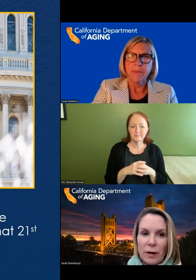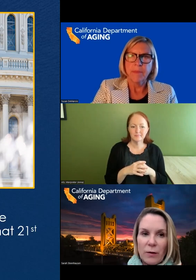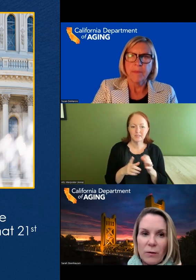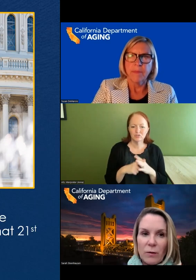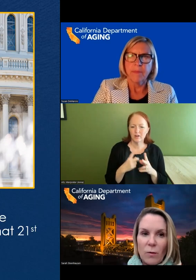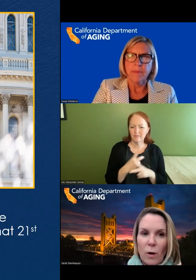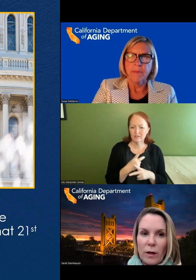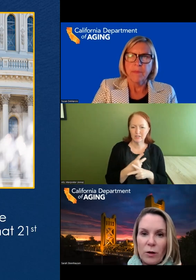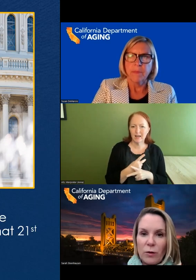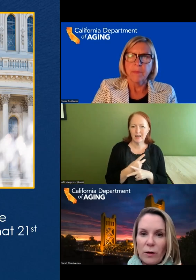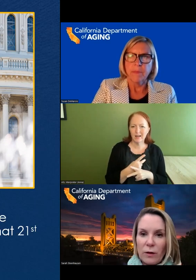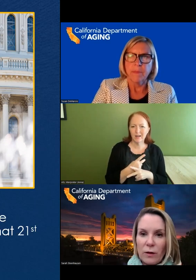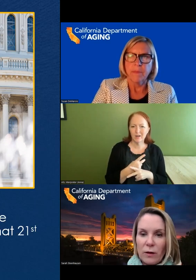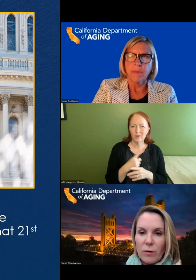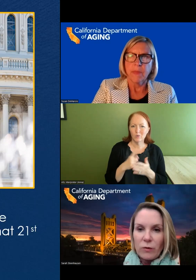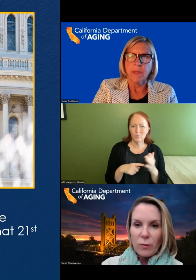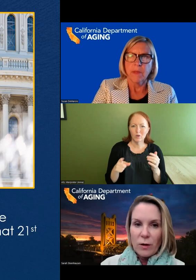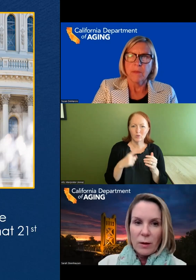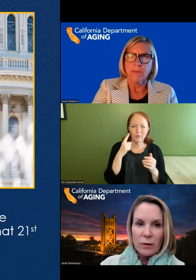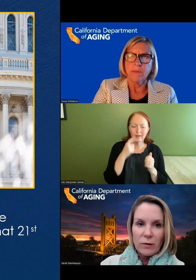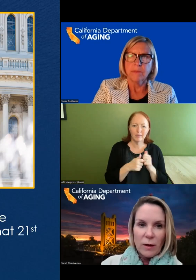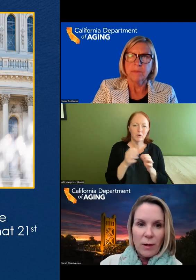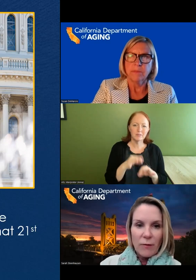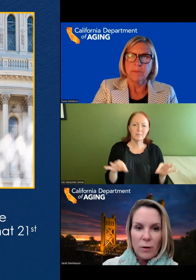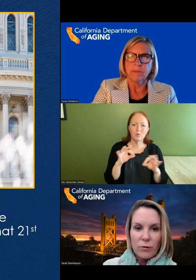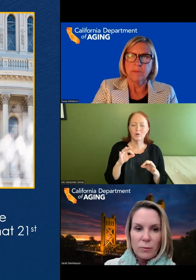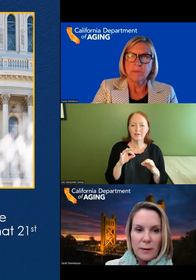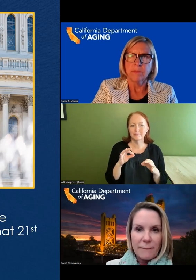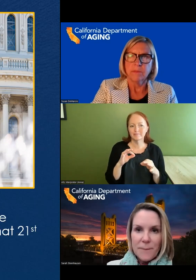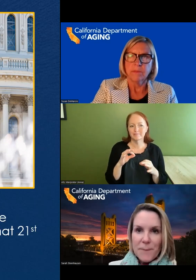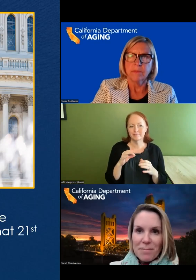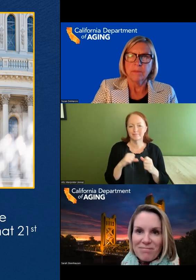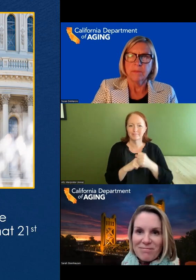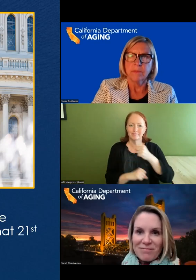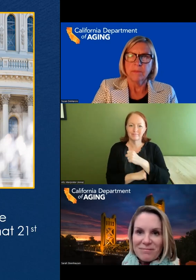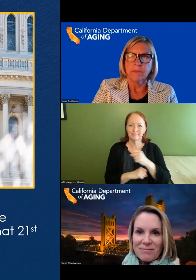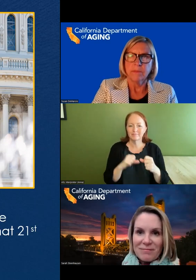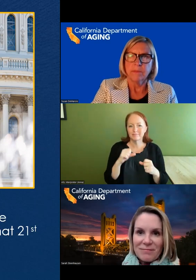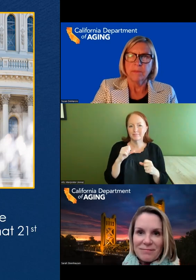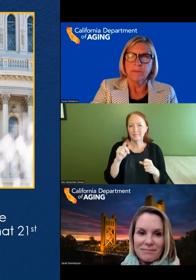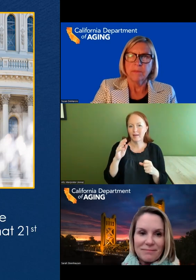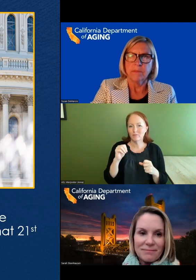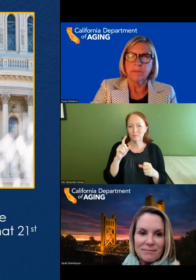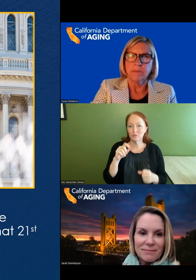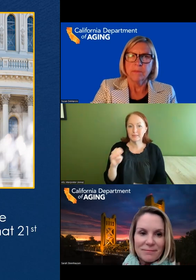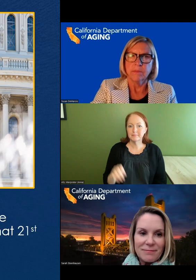start figuring out what you think the most important elements of that platform should be.